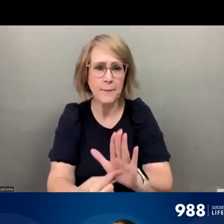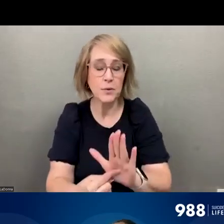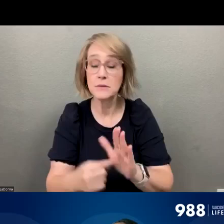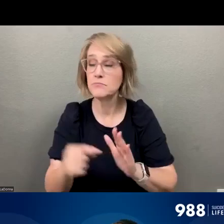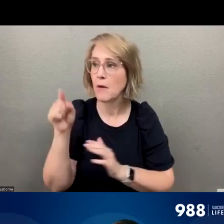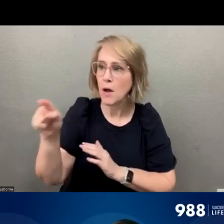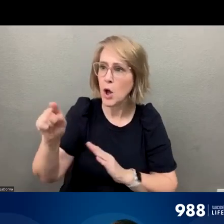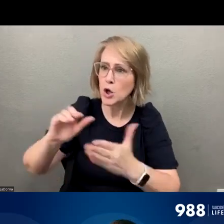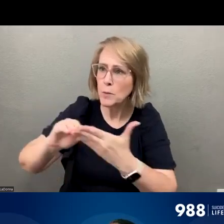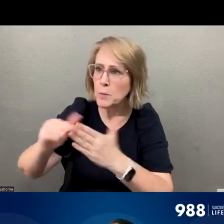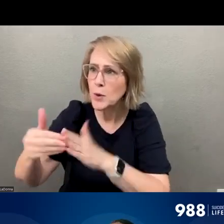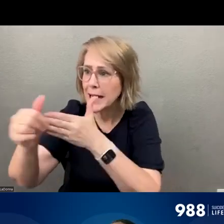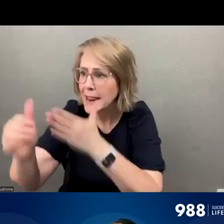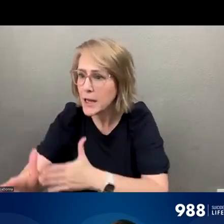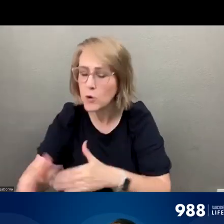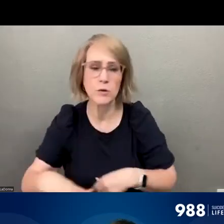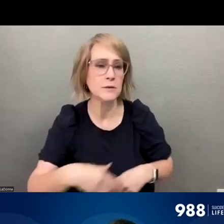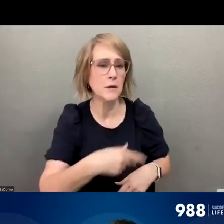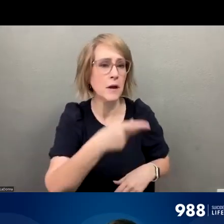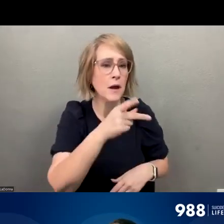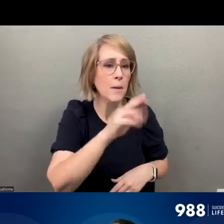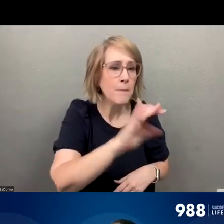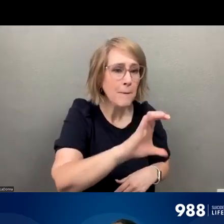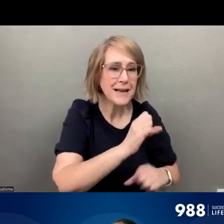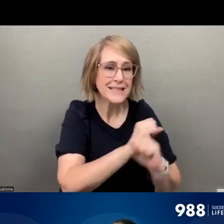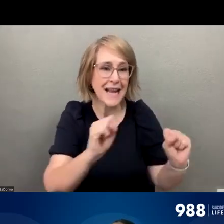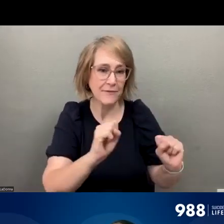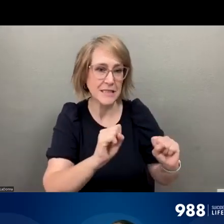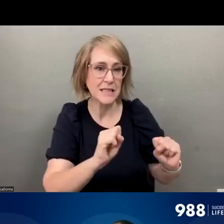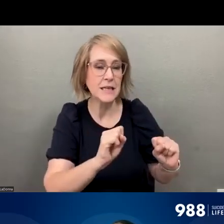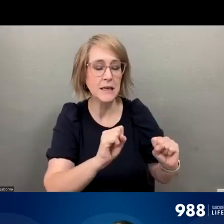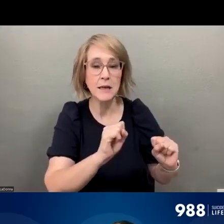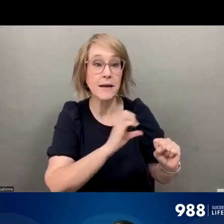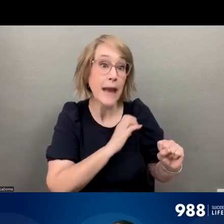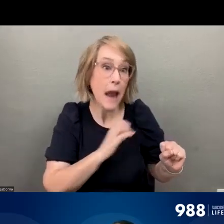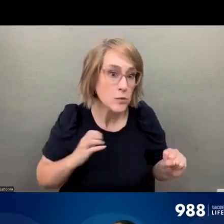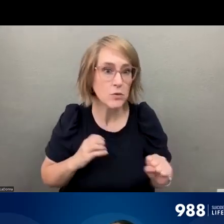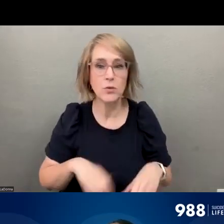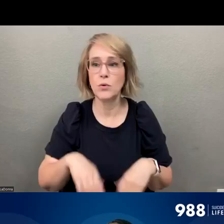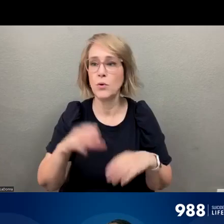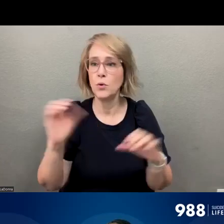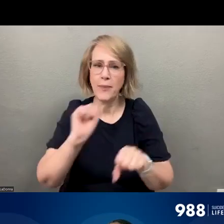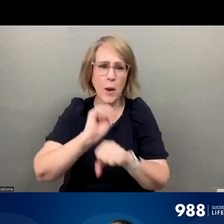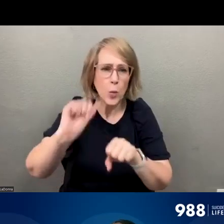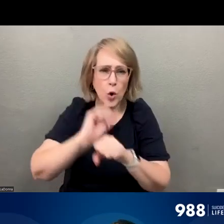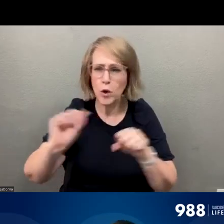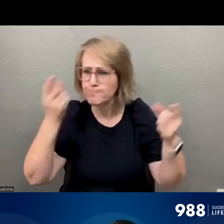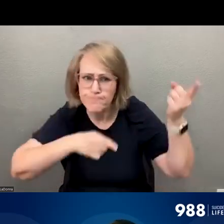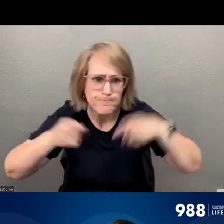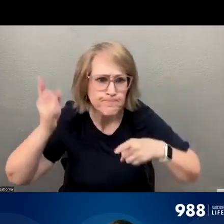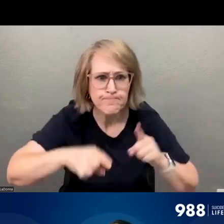leaders, public safety officials, and legal counsel can work together to establish policies